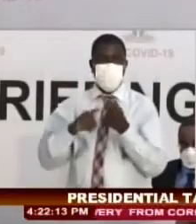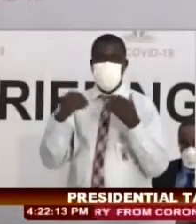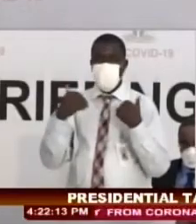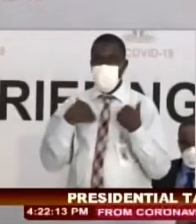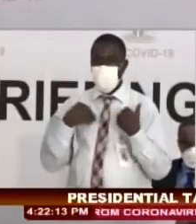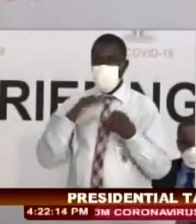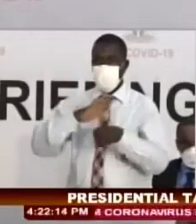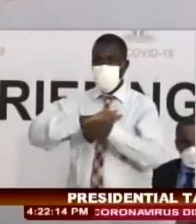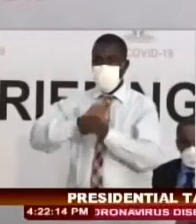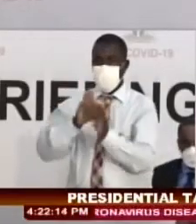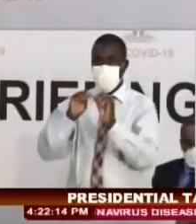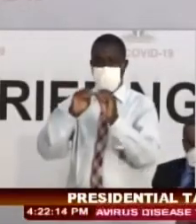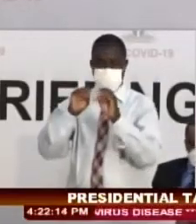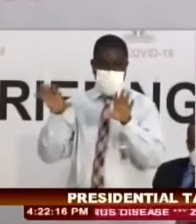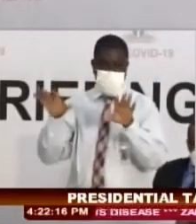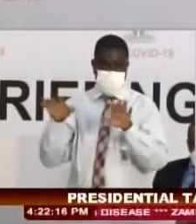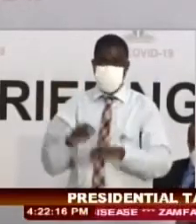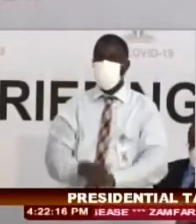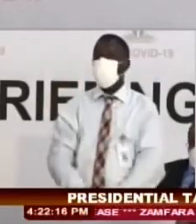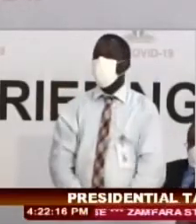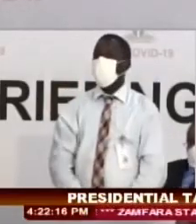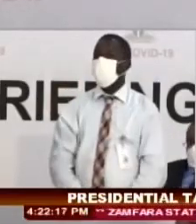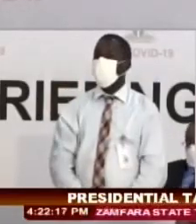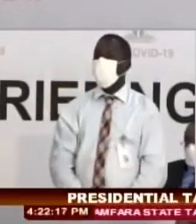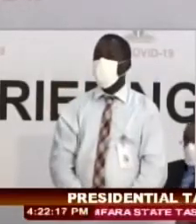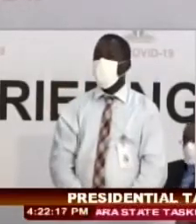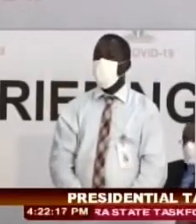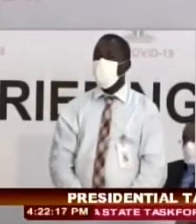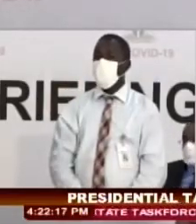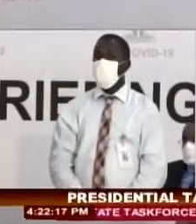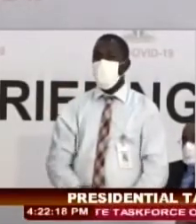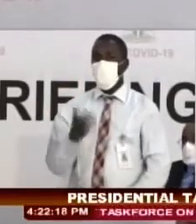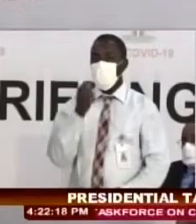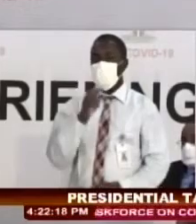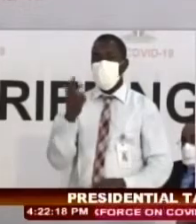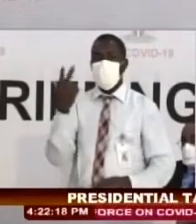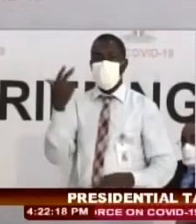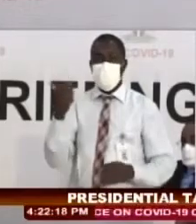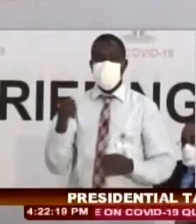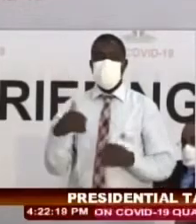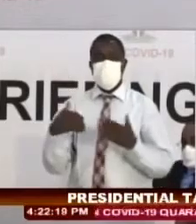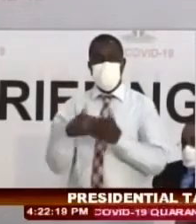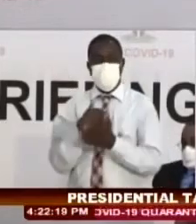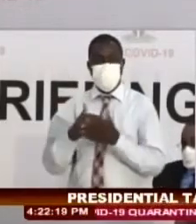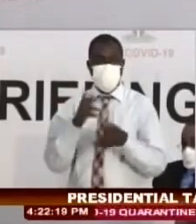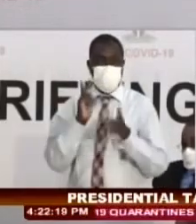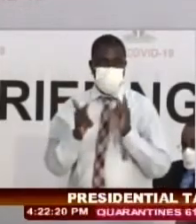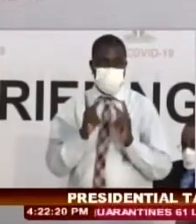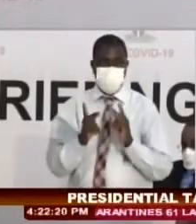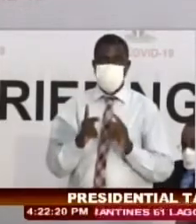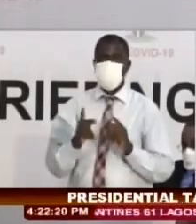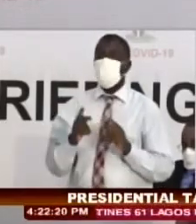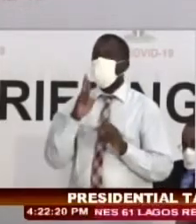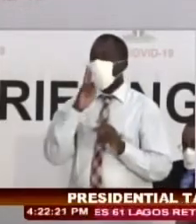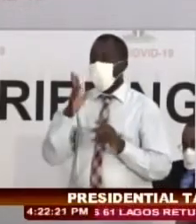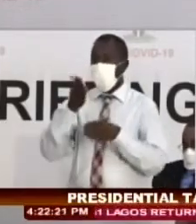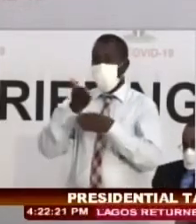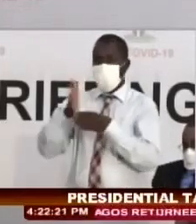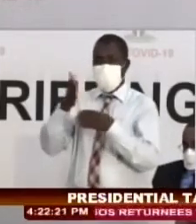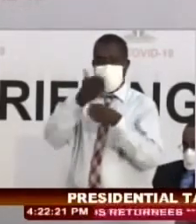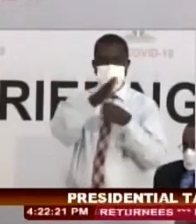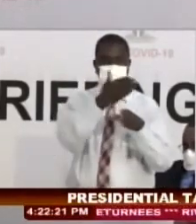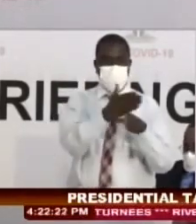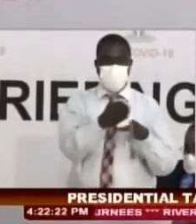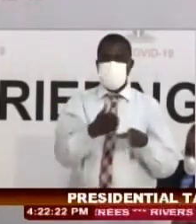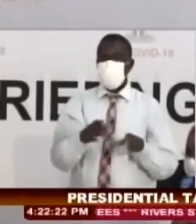COVID-19. The 38 new confirmations are distributed as follows.